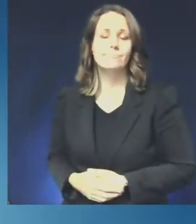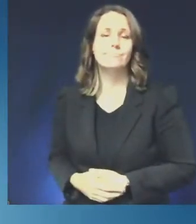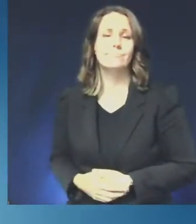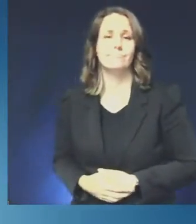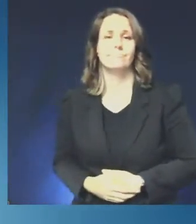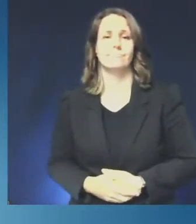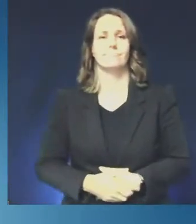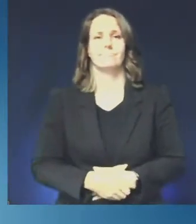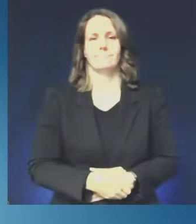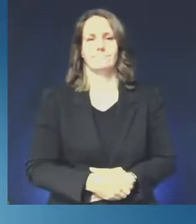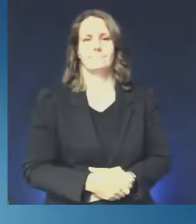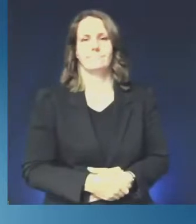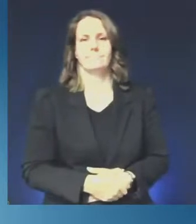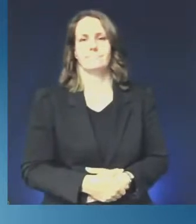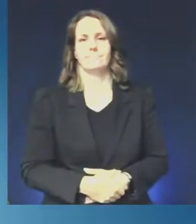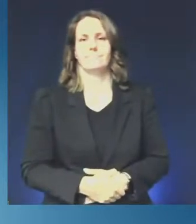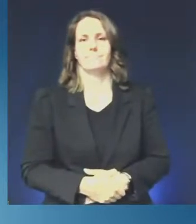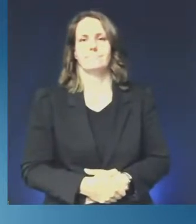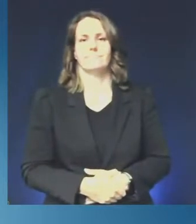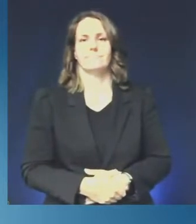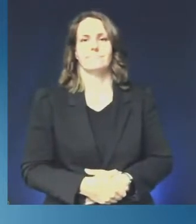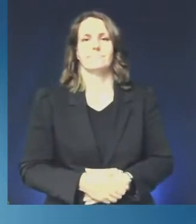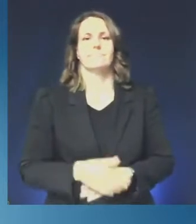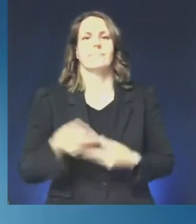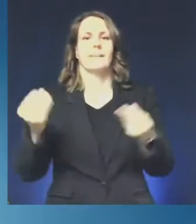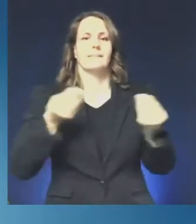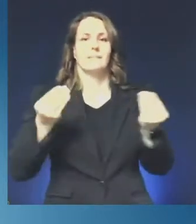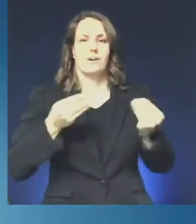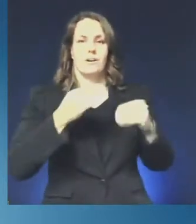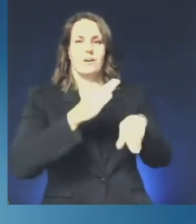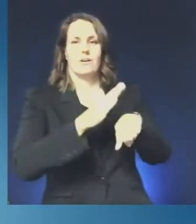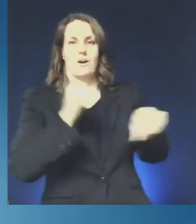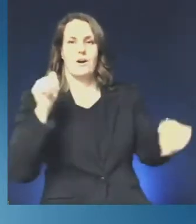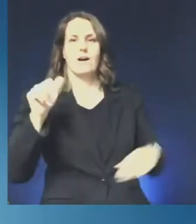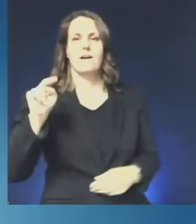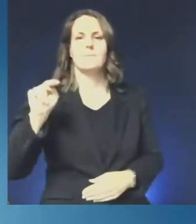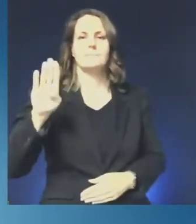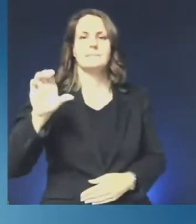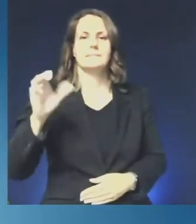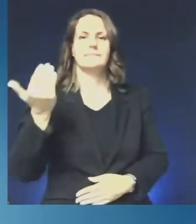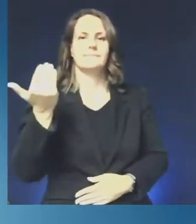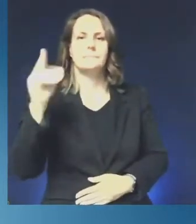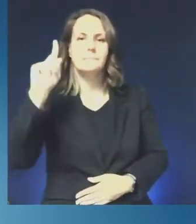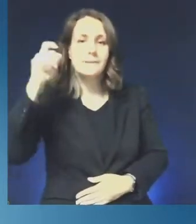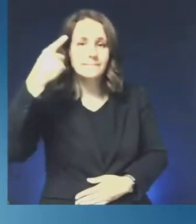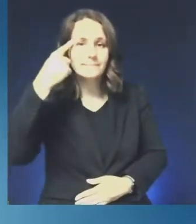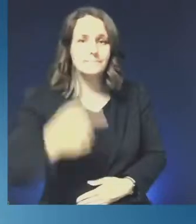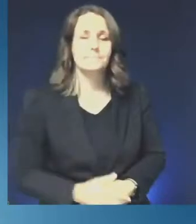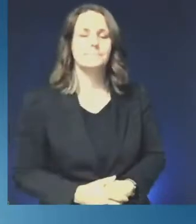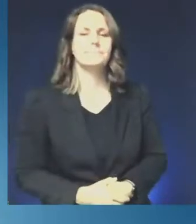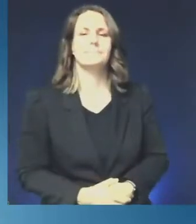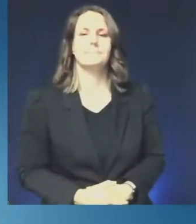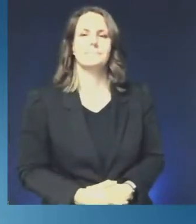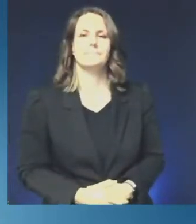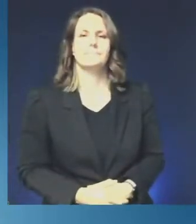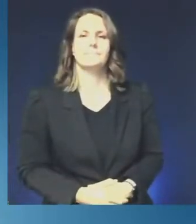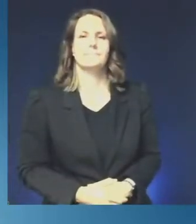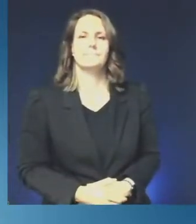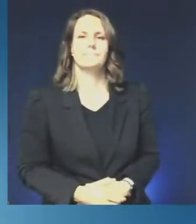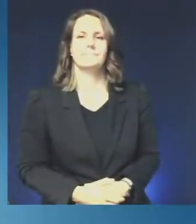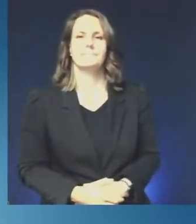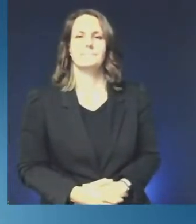Hello. My question regards variant sequencing. Right now, many of the state labs